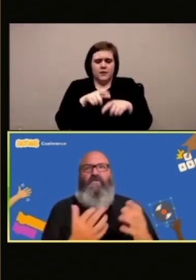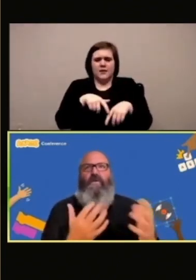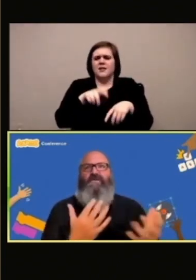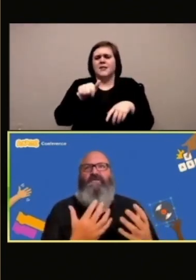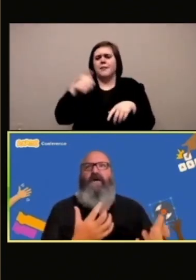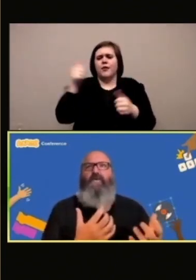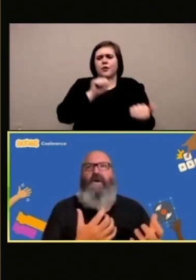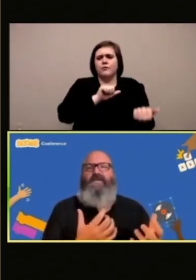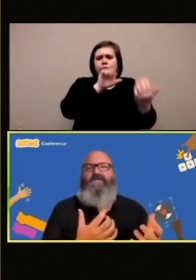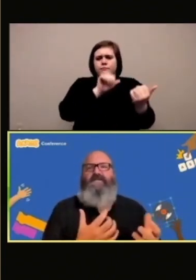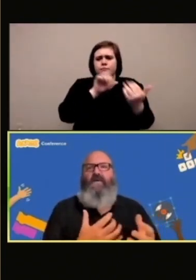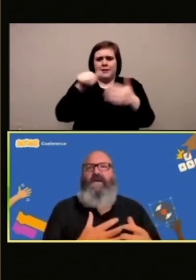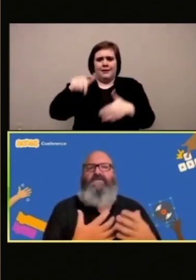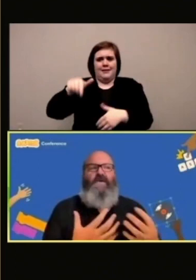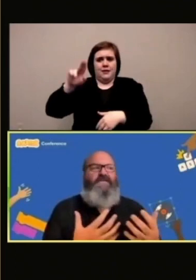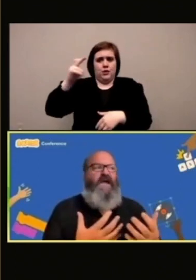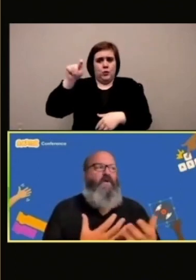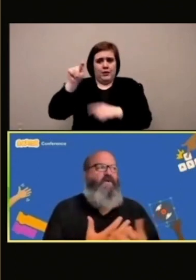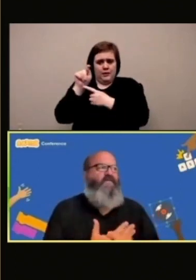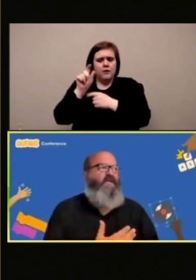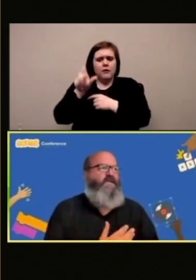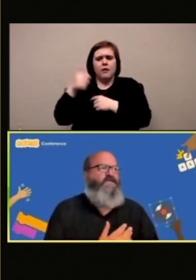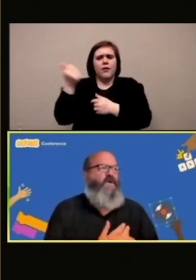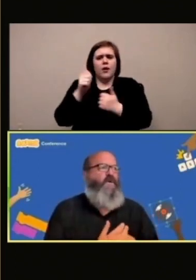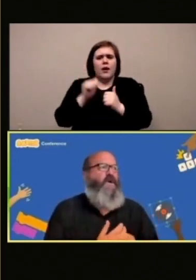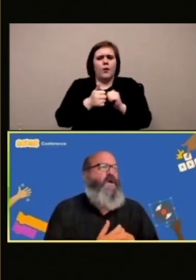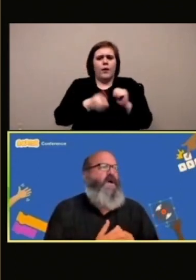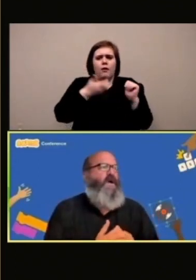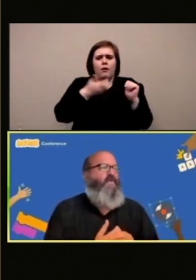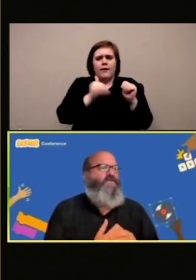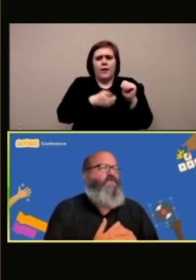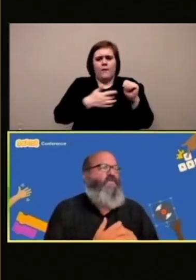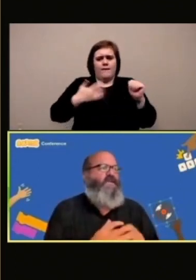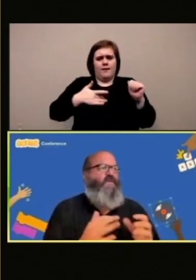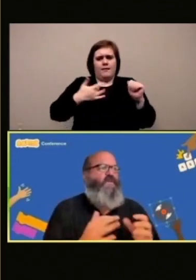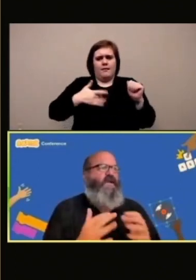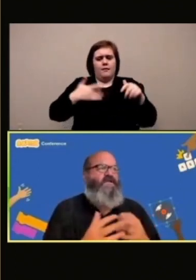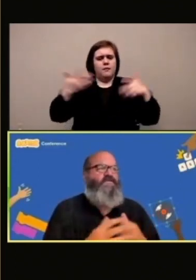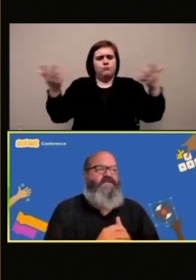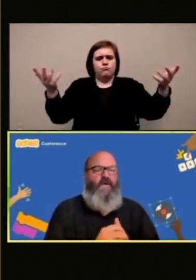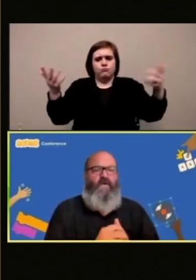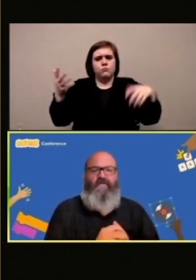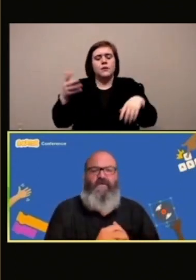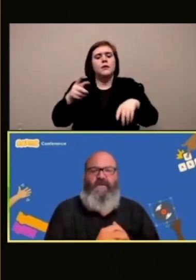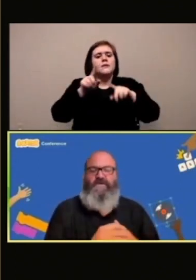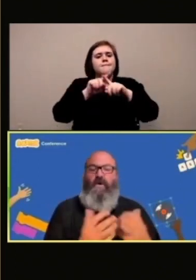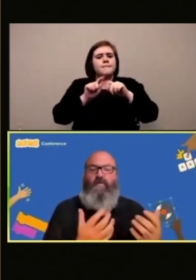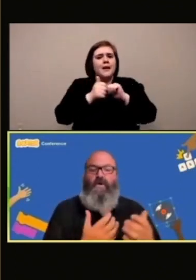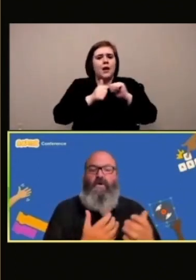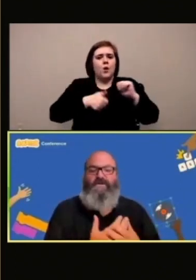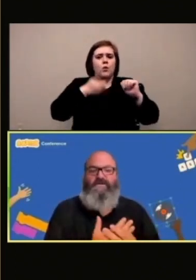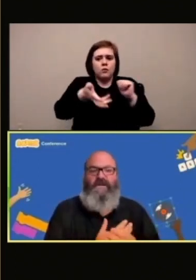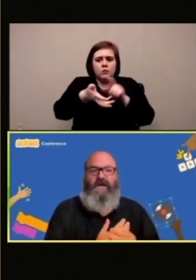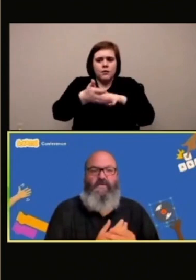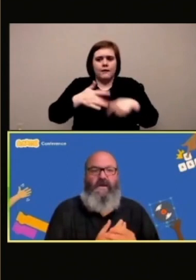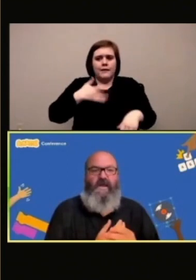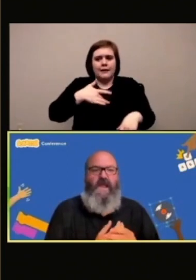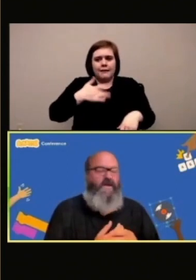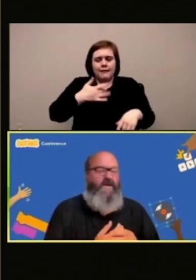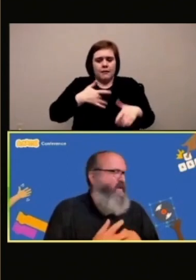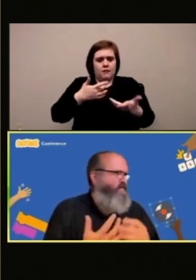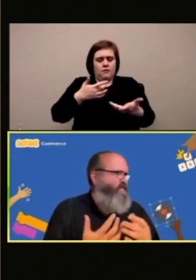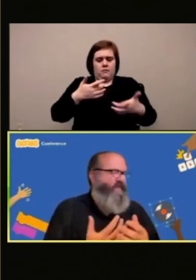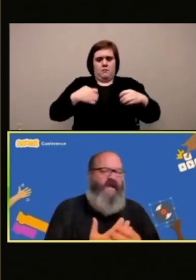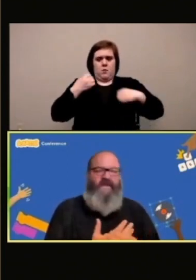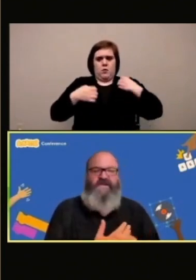this unit, what are some other ways that we express how we're feeling? So what are some ways that we can express how we're feeling or our emotion?